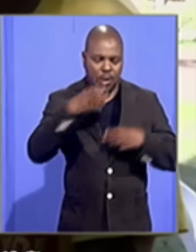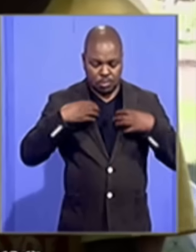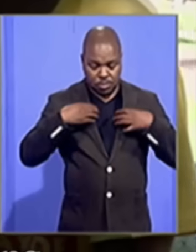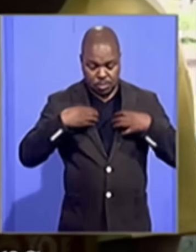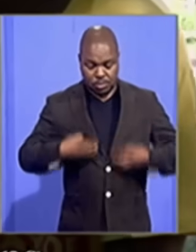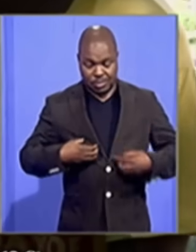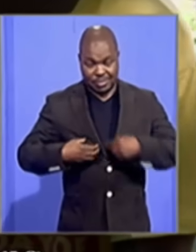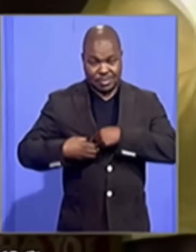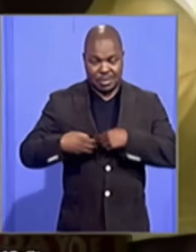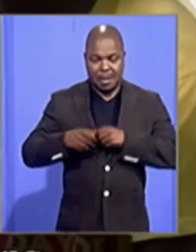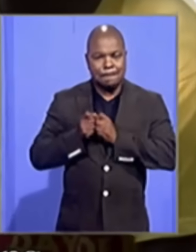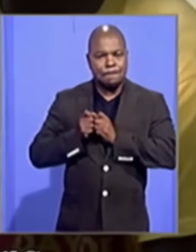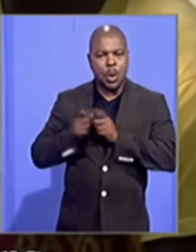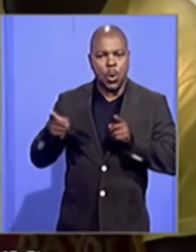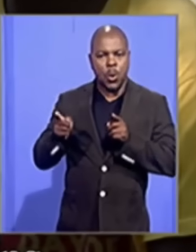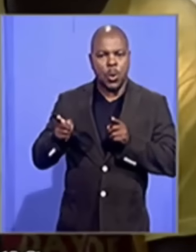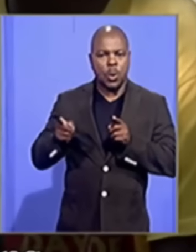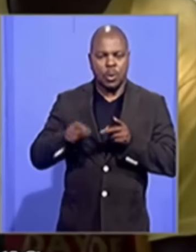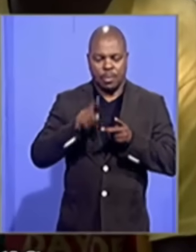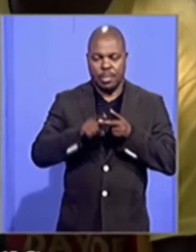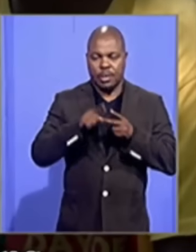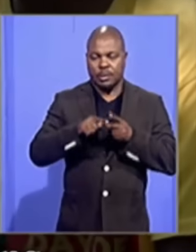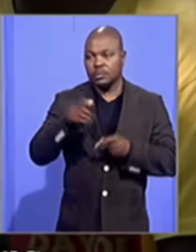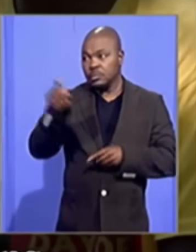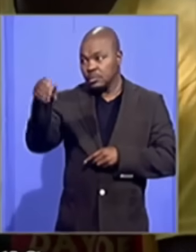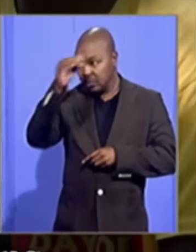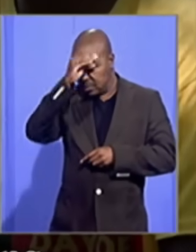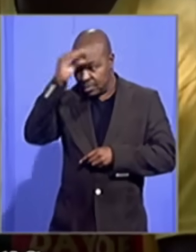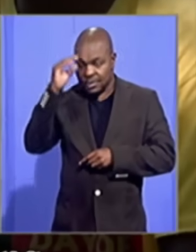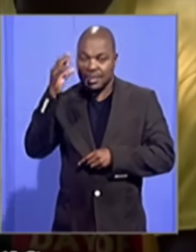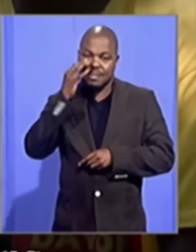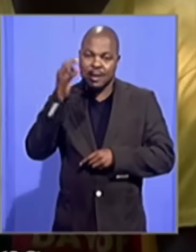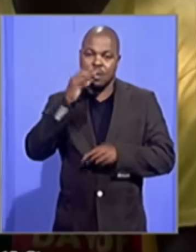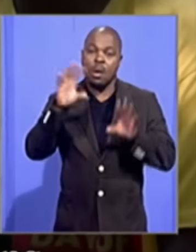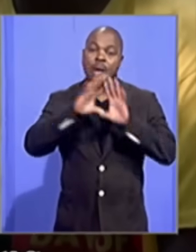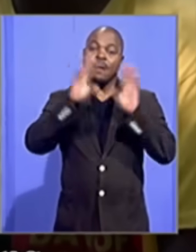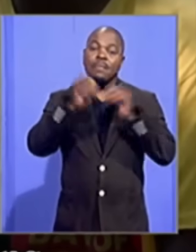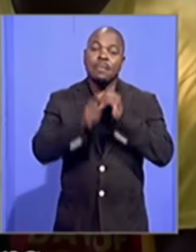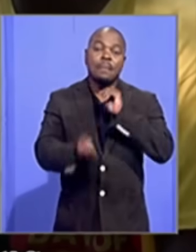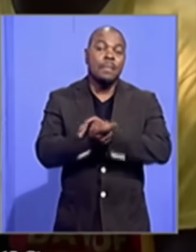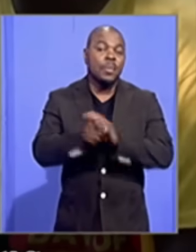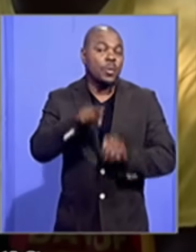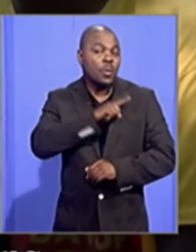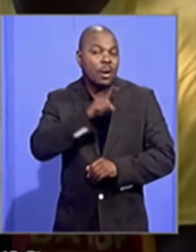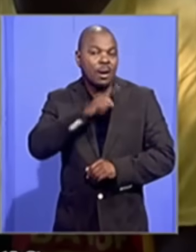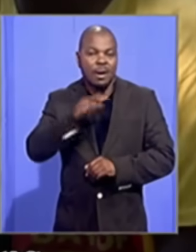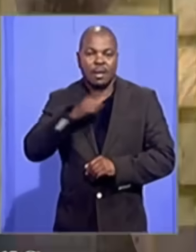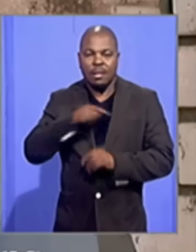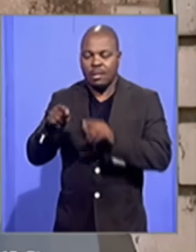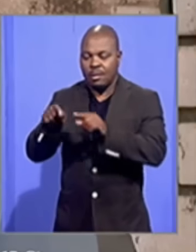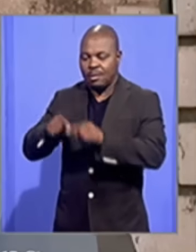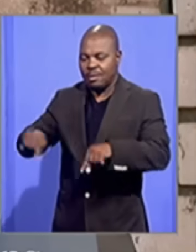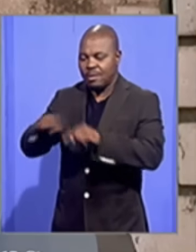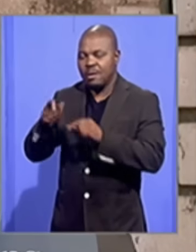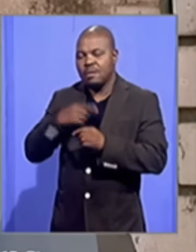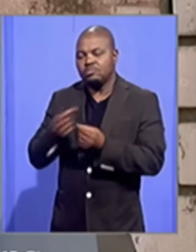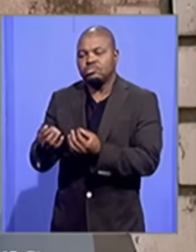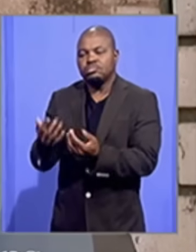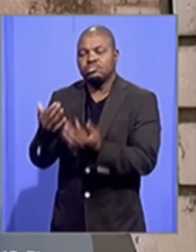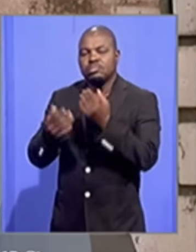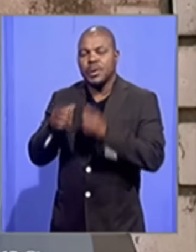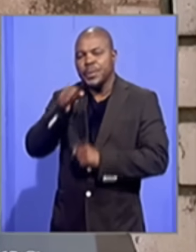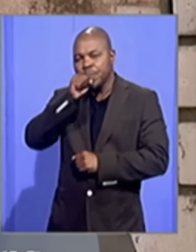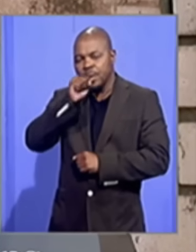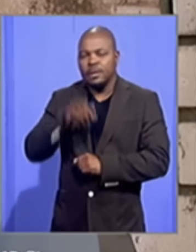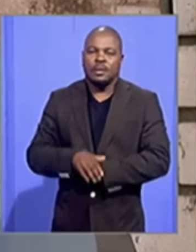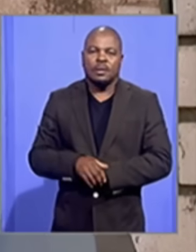le na le lesoba ho ya ka baoki tsena tsohle di bakilwe ke ho tsuba Habli. I spend